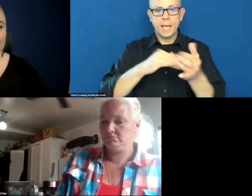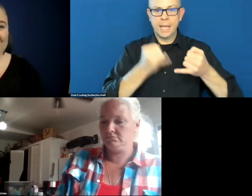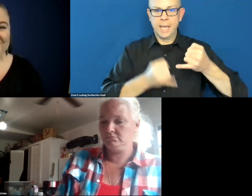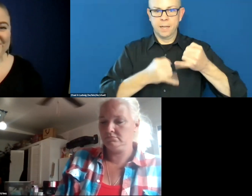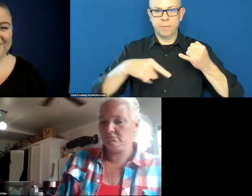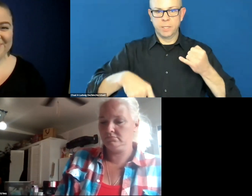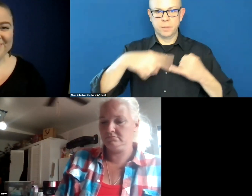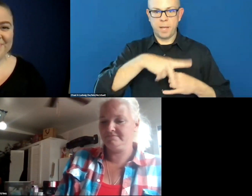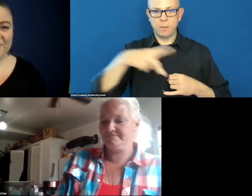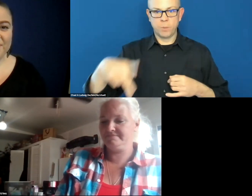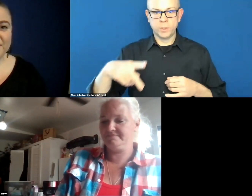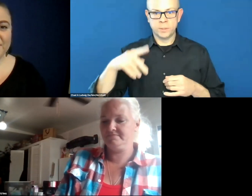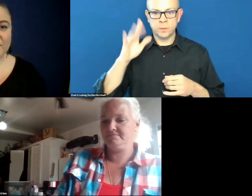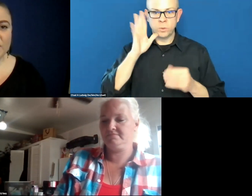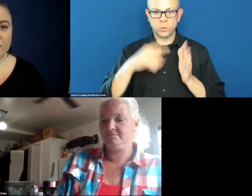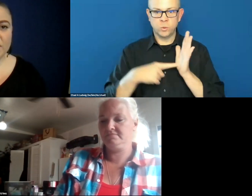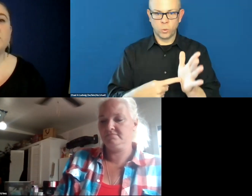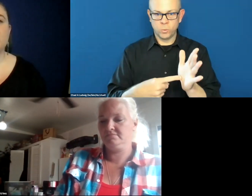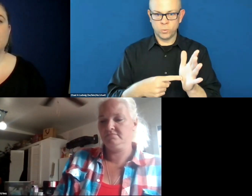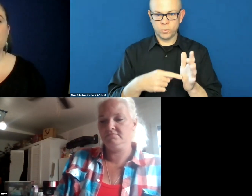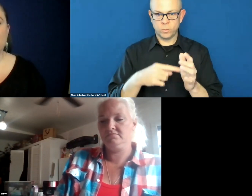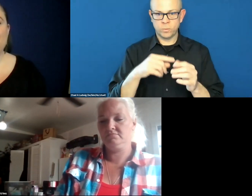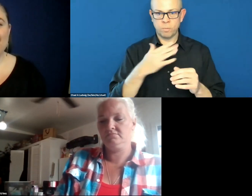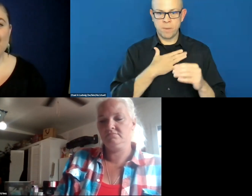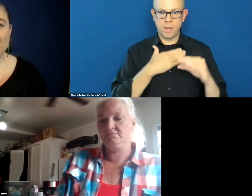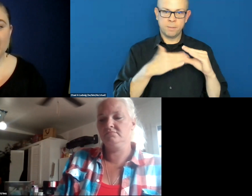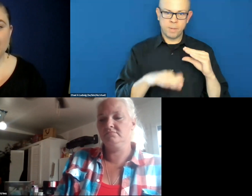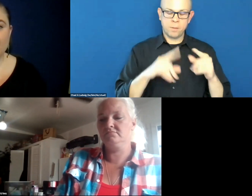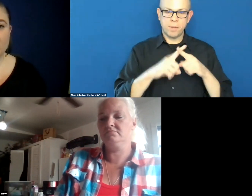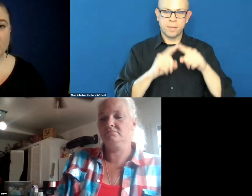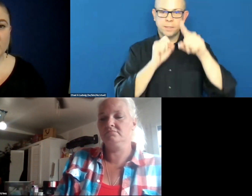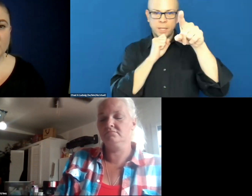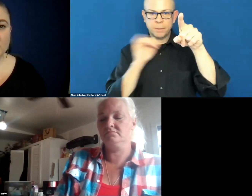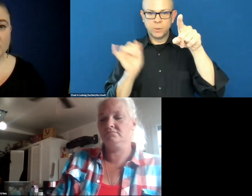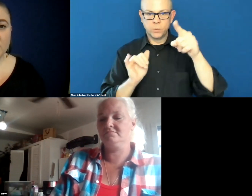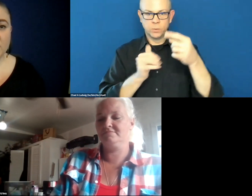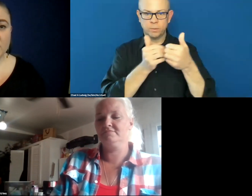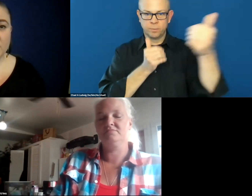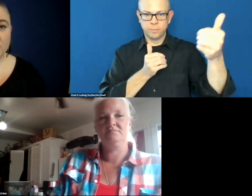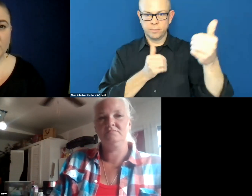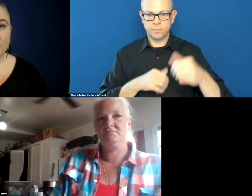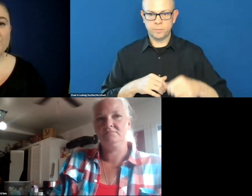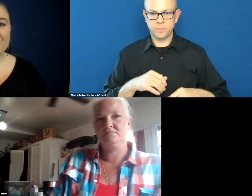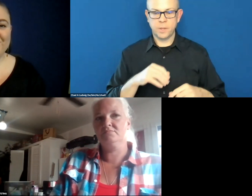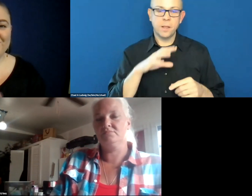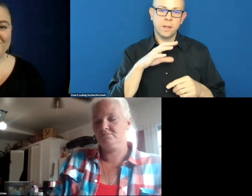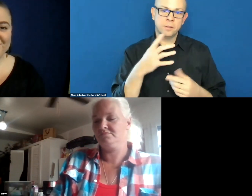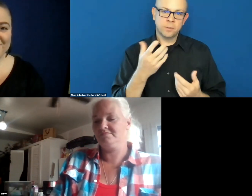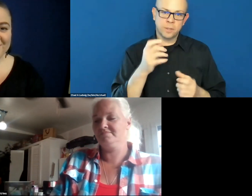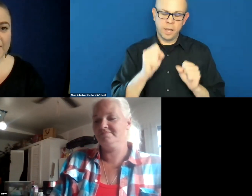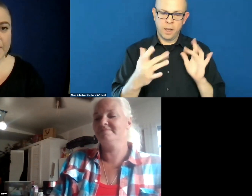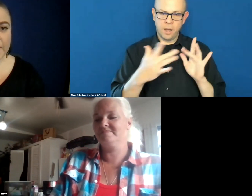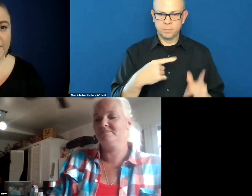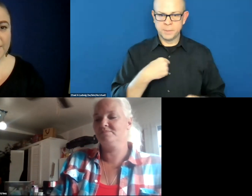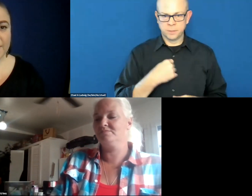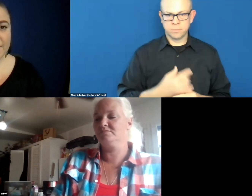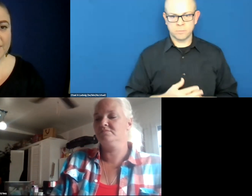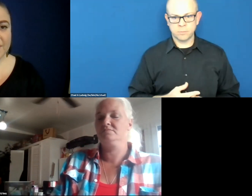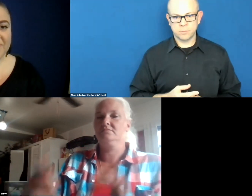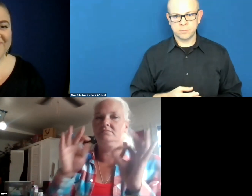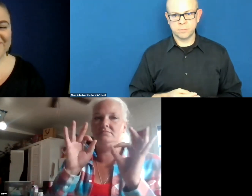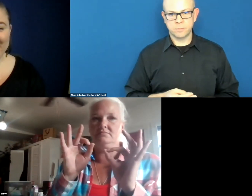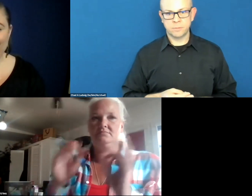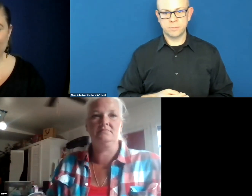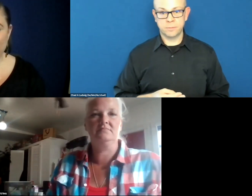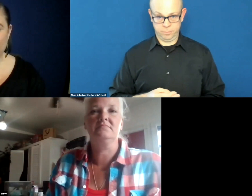chad@bridgesoregon.org. Oh, and I'll show you again at the end of this, the PowerPoint will have our email addresses. Sammy and I will both be listed on the last slide.